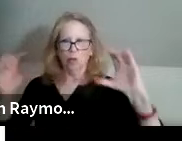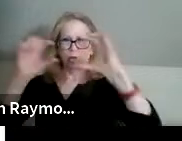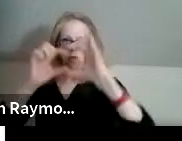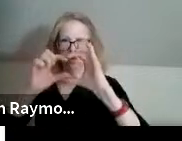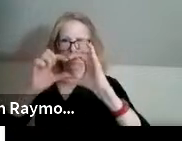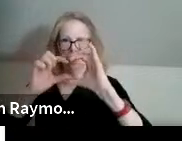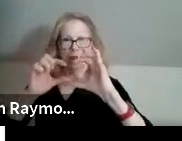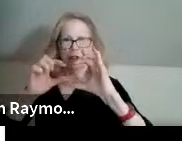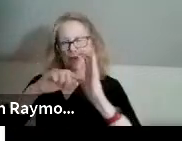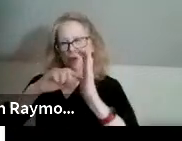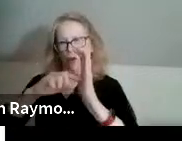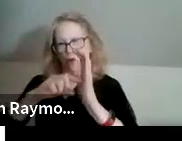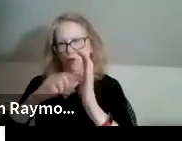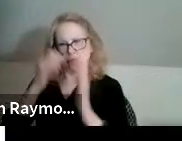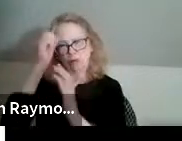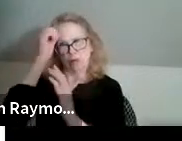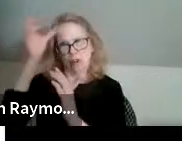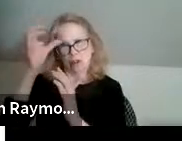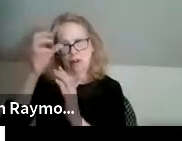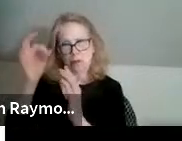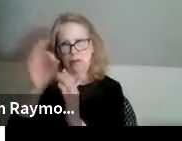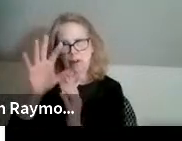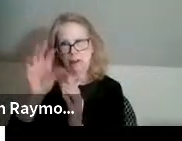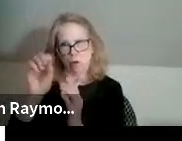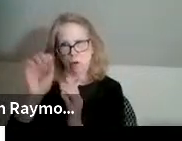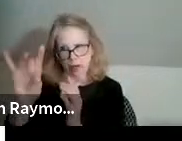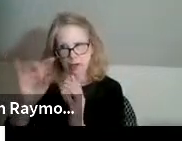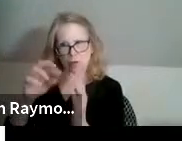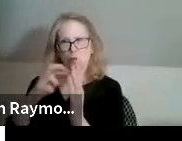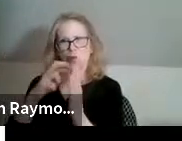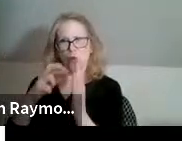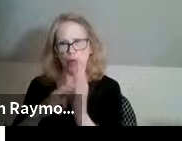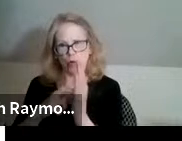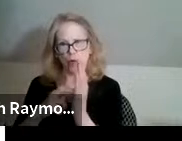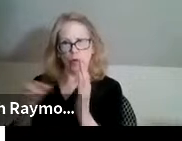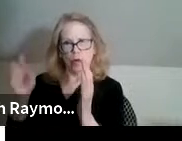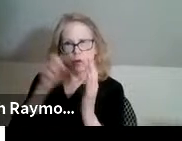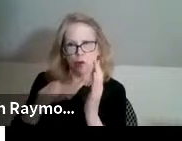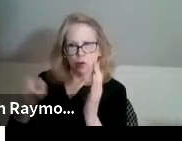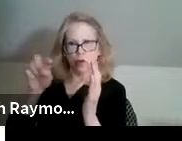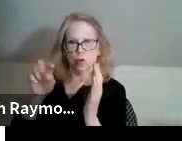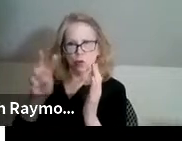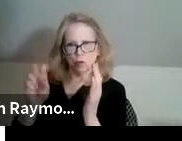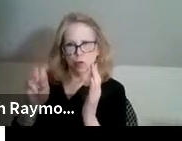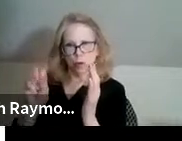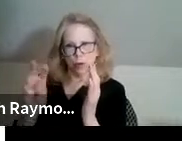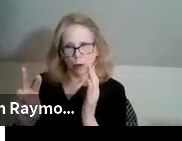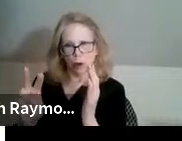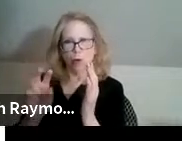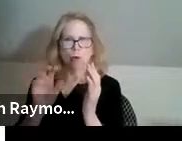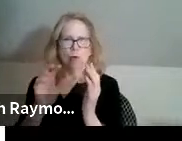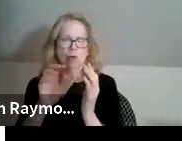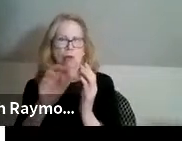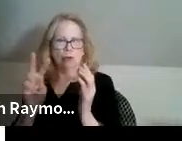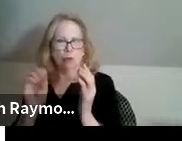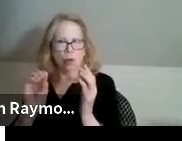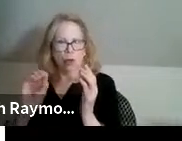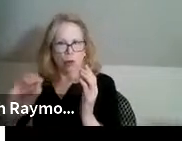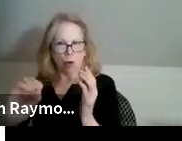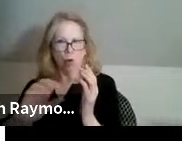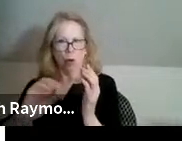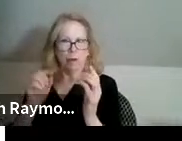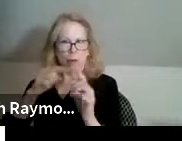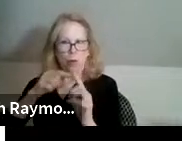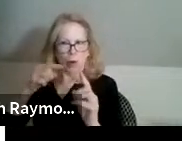then intersecting with it is another circle which represents WCAG 2.0. And the point of intersection is the